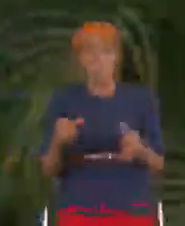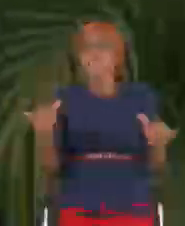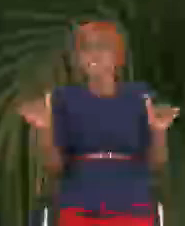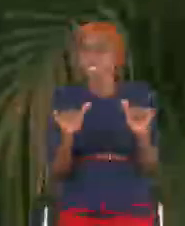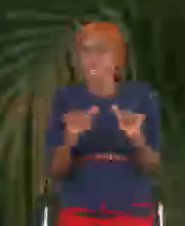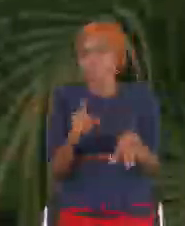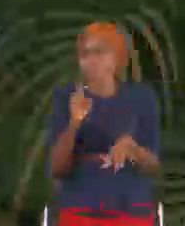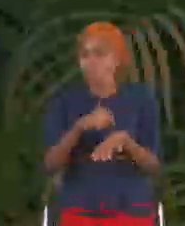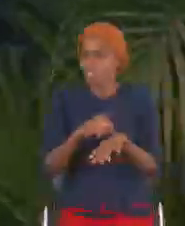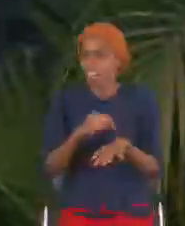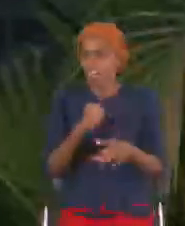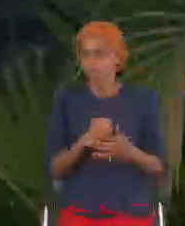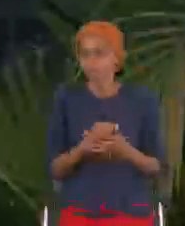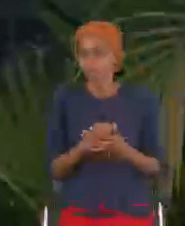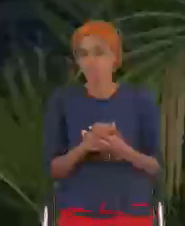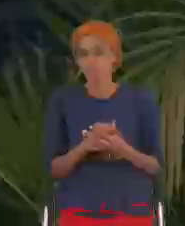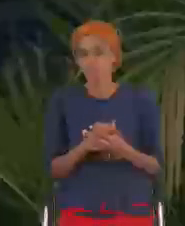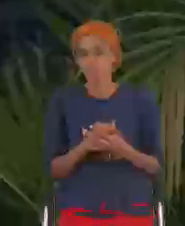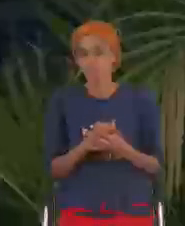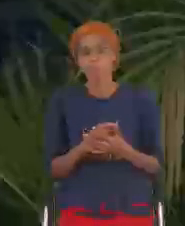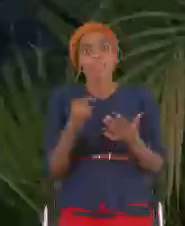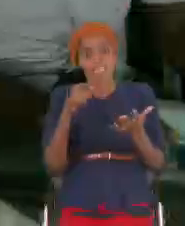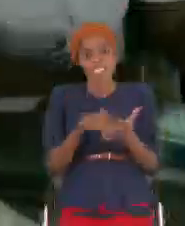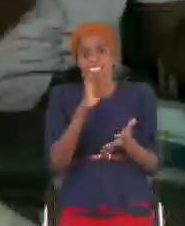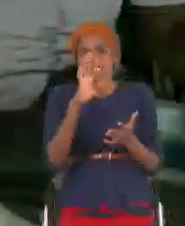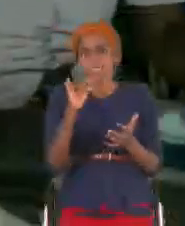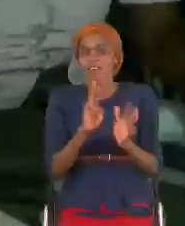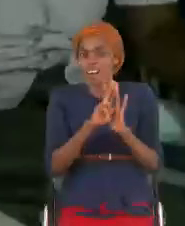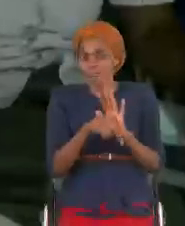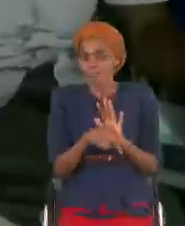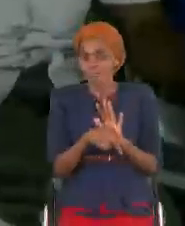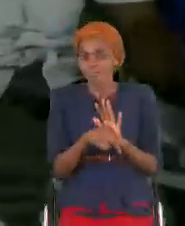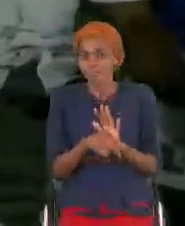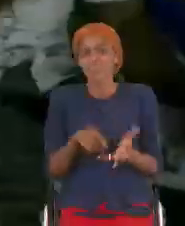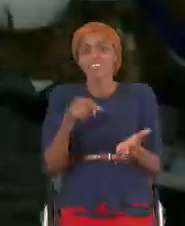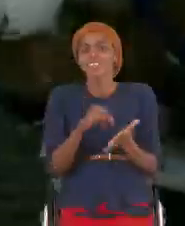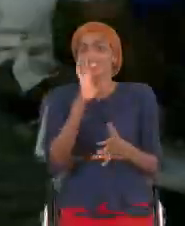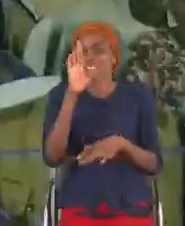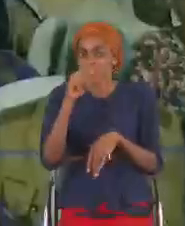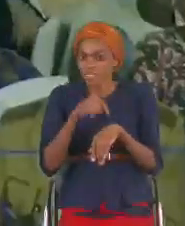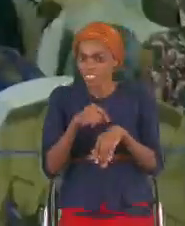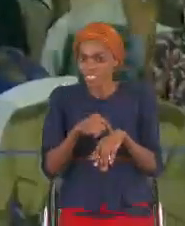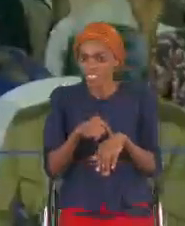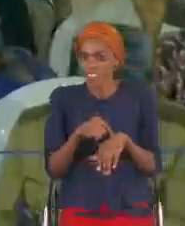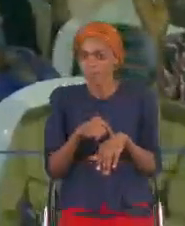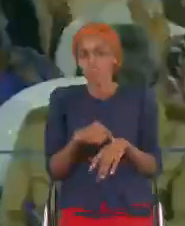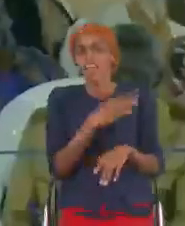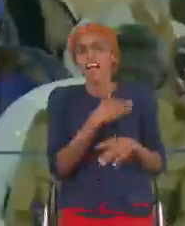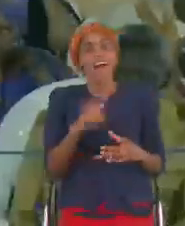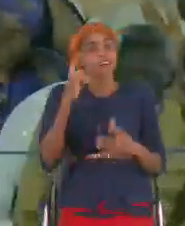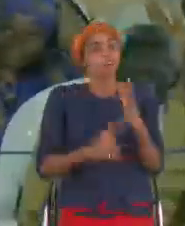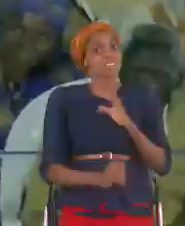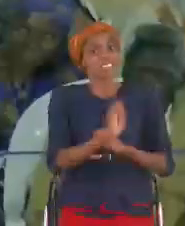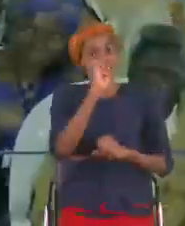that same hour. This is your hour. This is your day. And